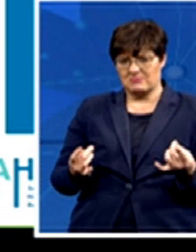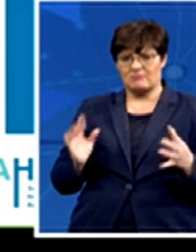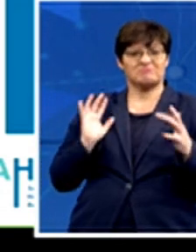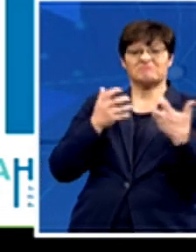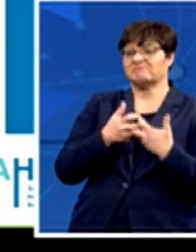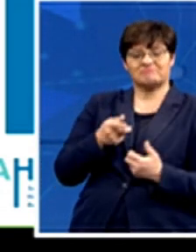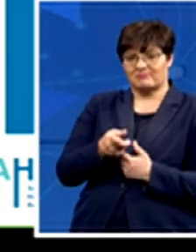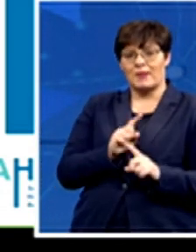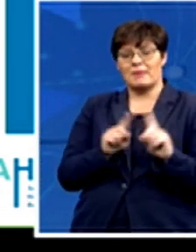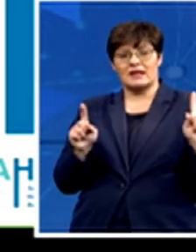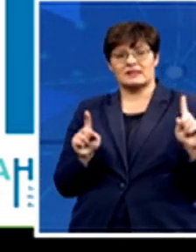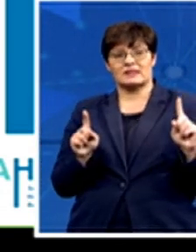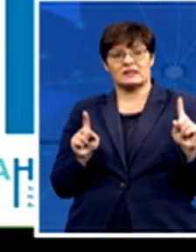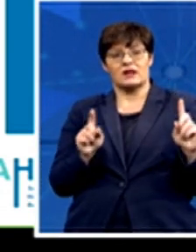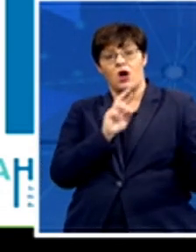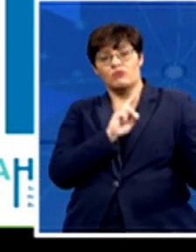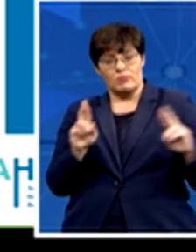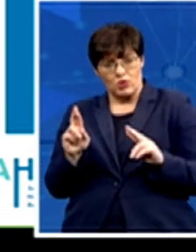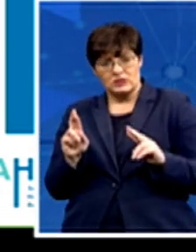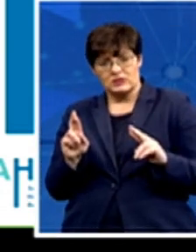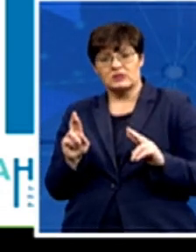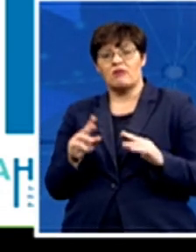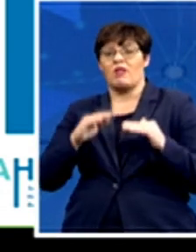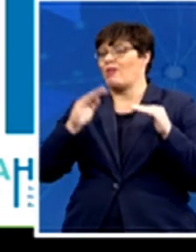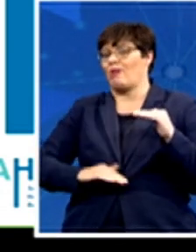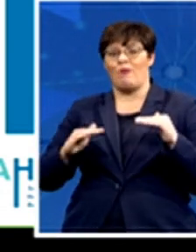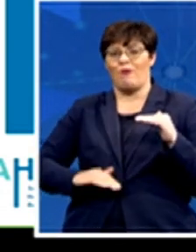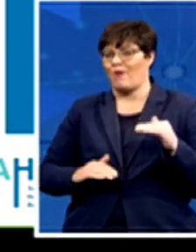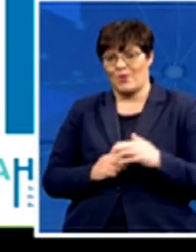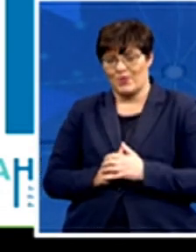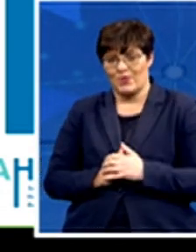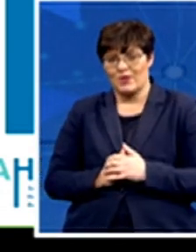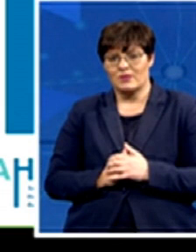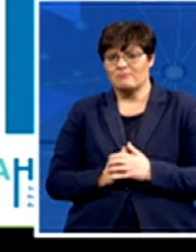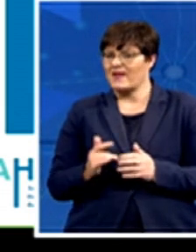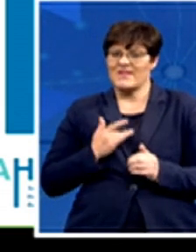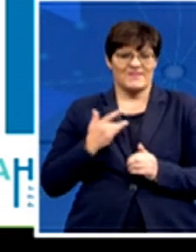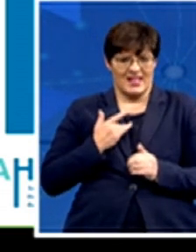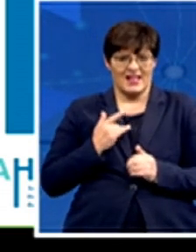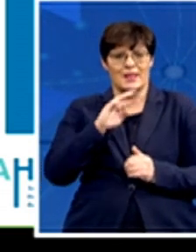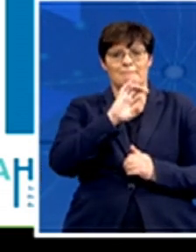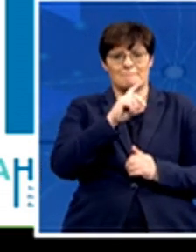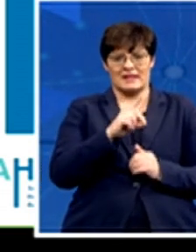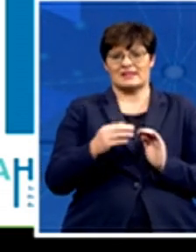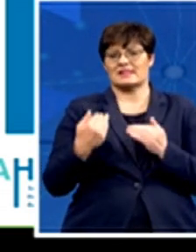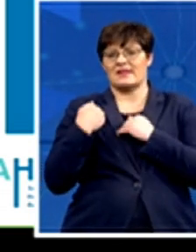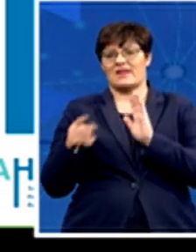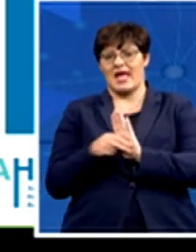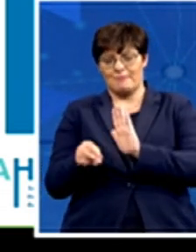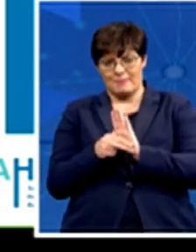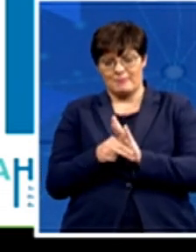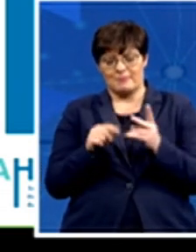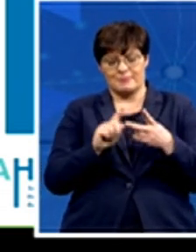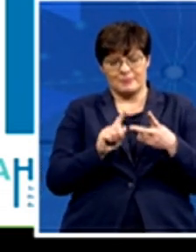at its lowest. So we thought through the use of the MedSafety app, together with the rollout of the